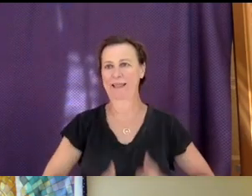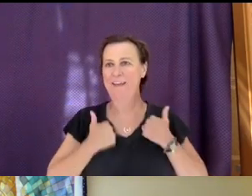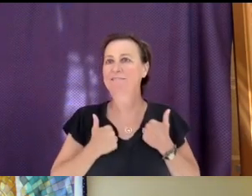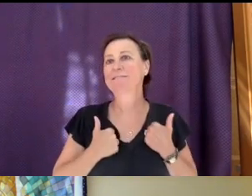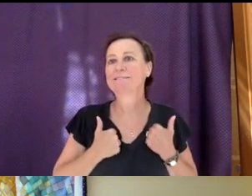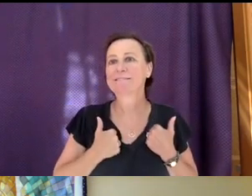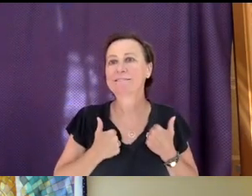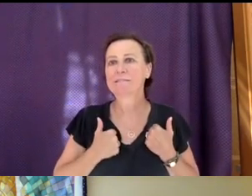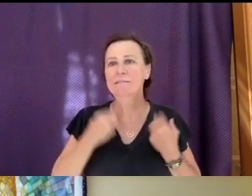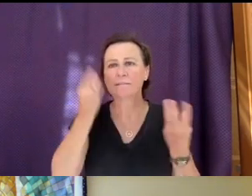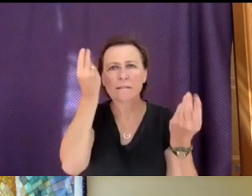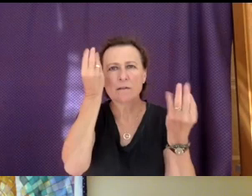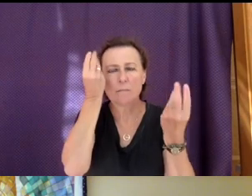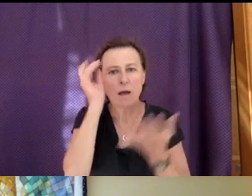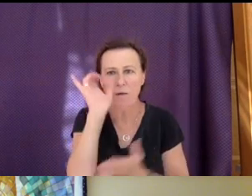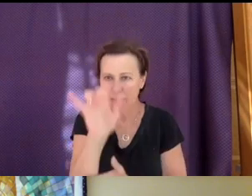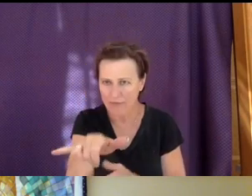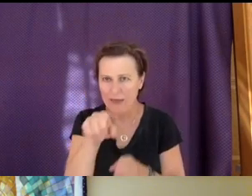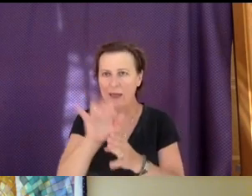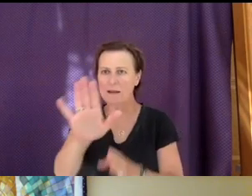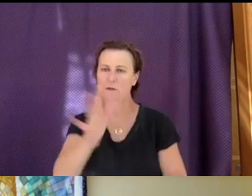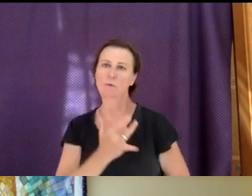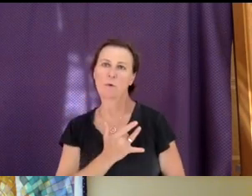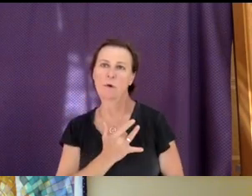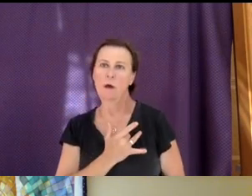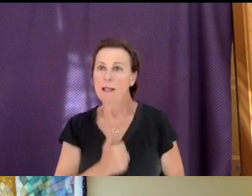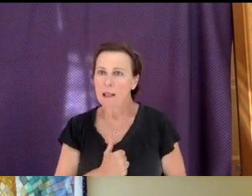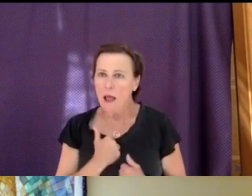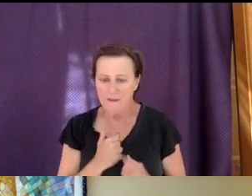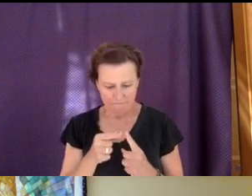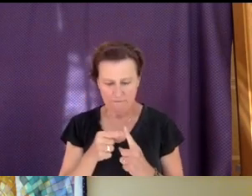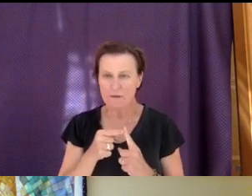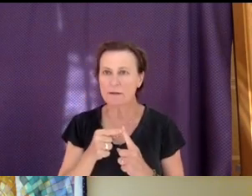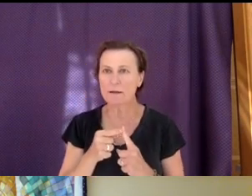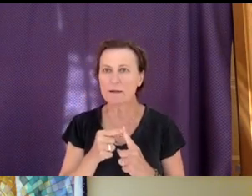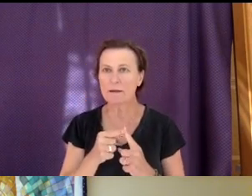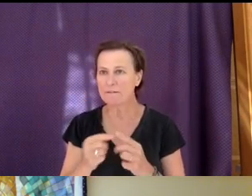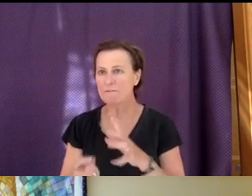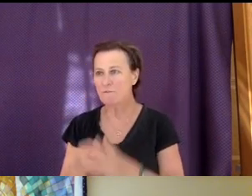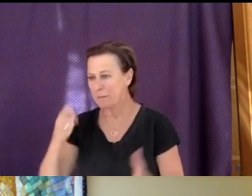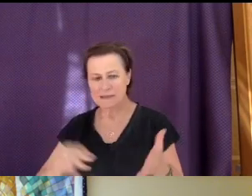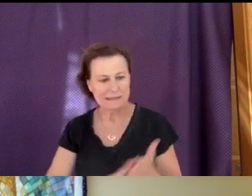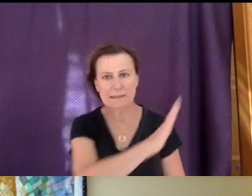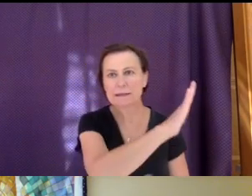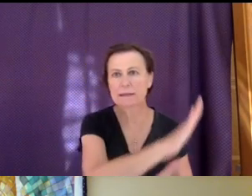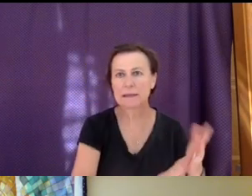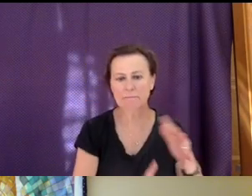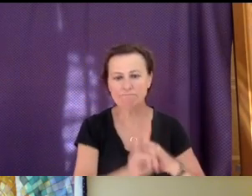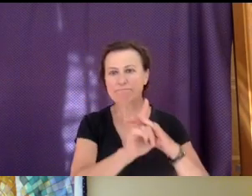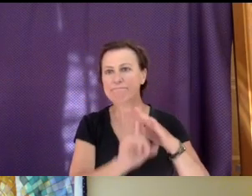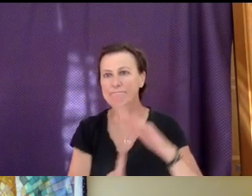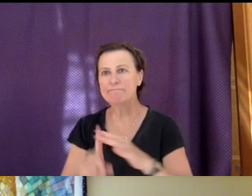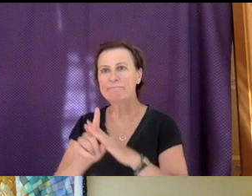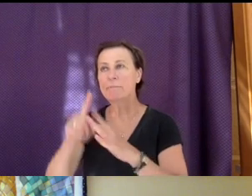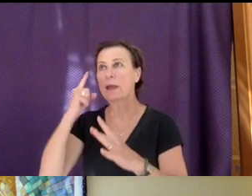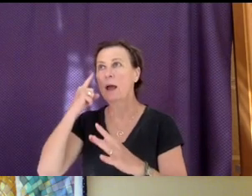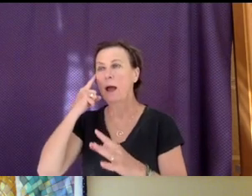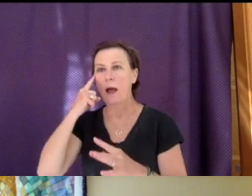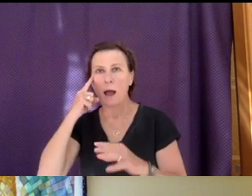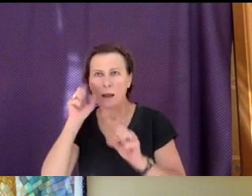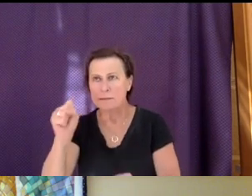Ponder this thing in your heart. Life up from the sea, eyes to